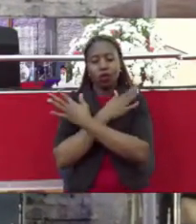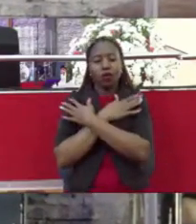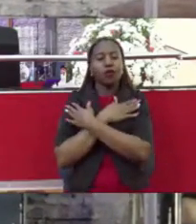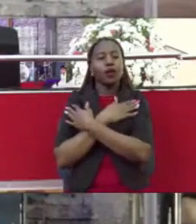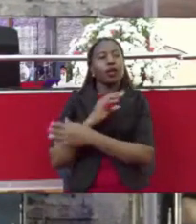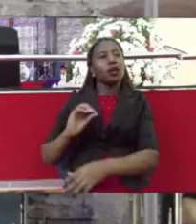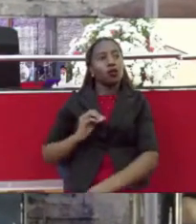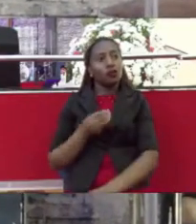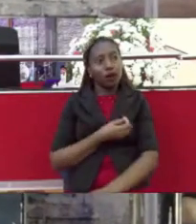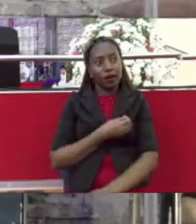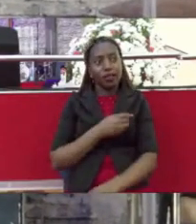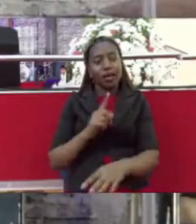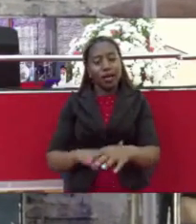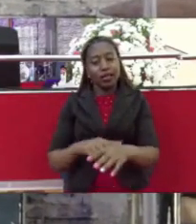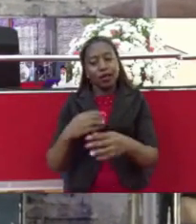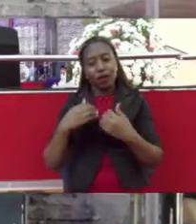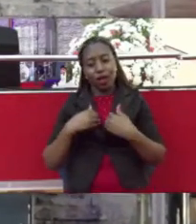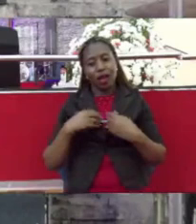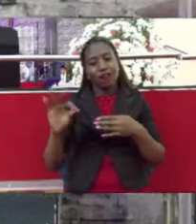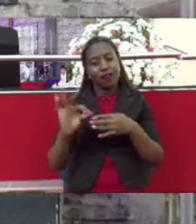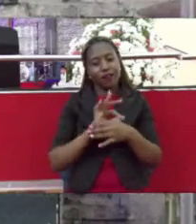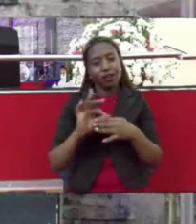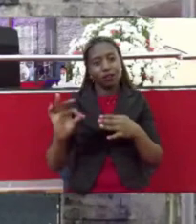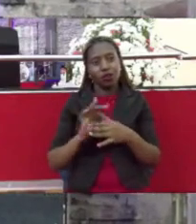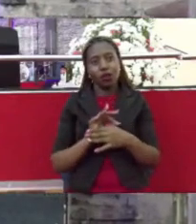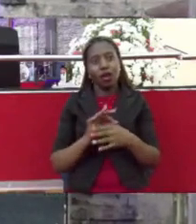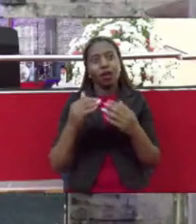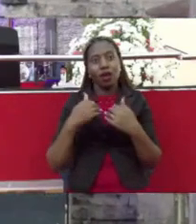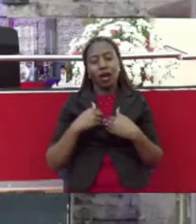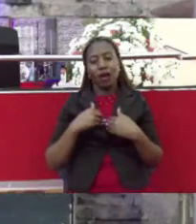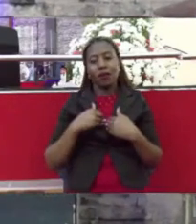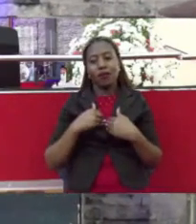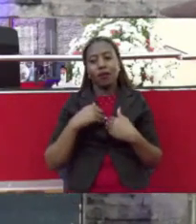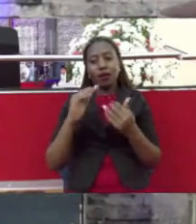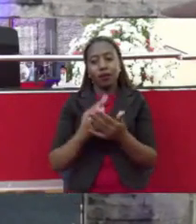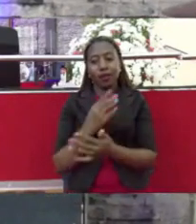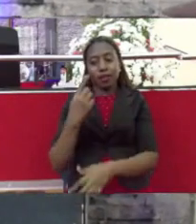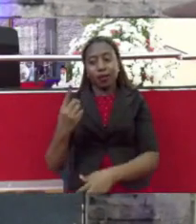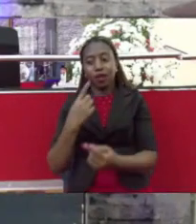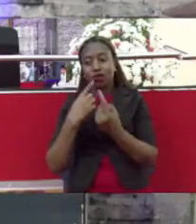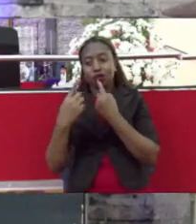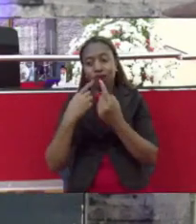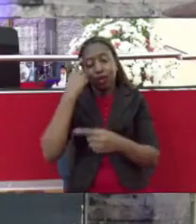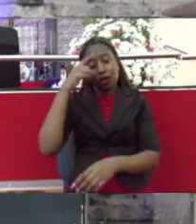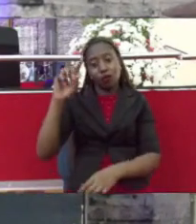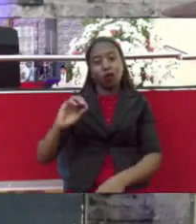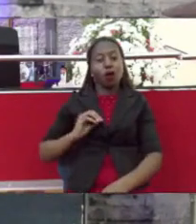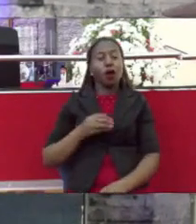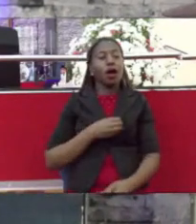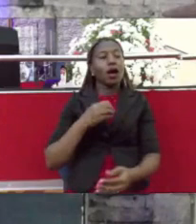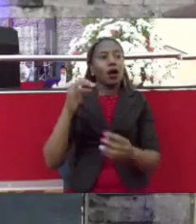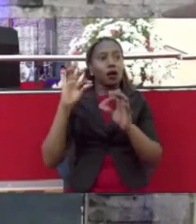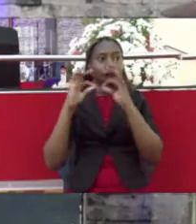when we have a function and we have someone to speak on behalf of the family. Na tukiwa na jambo ama tukiwa na jambo katika familia ana tunahitaji mtu wa kunena